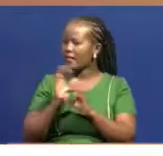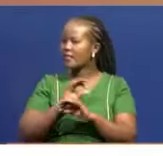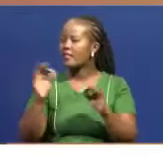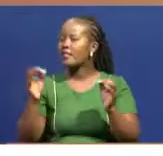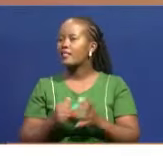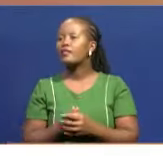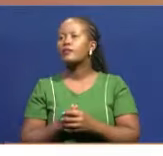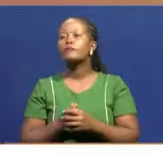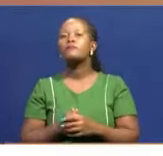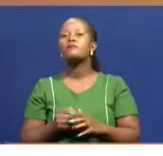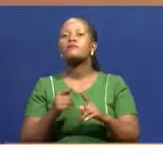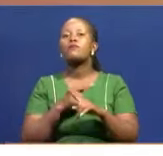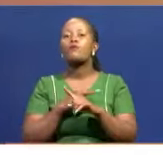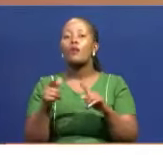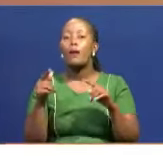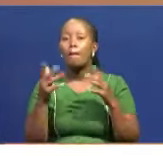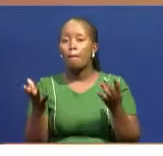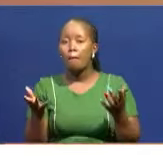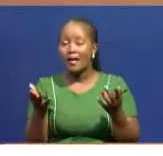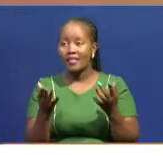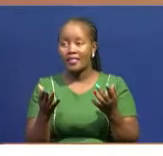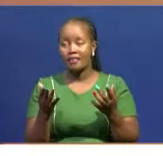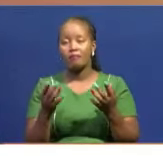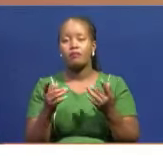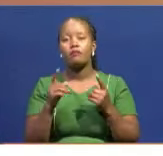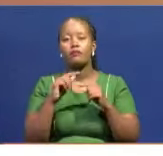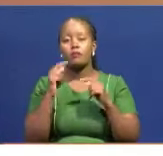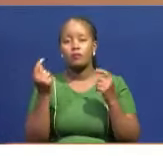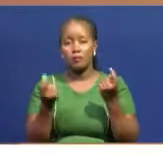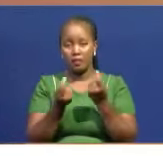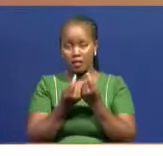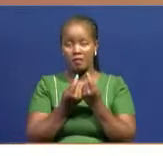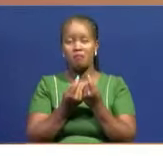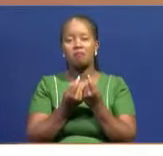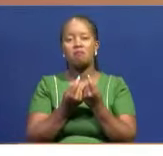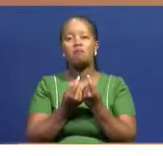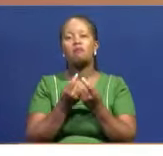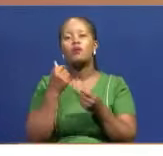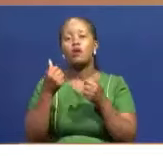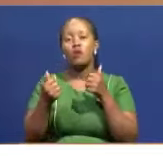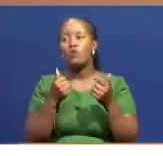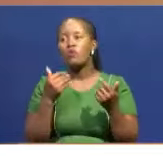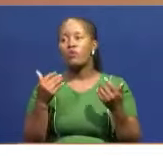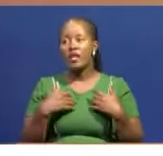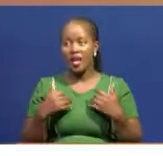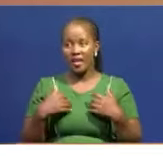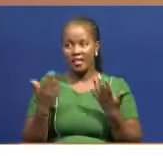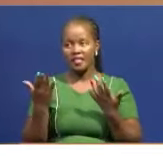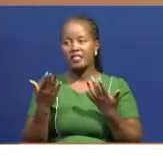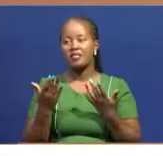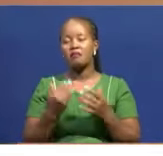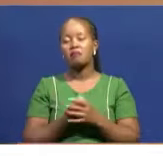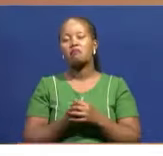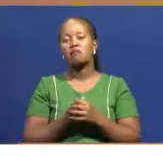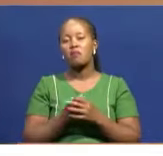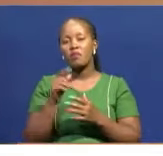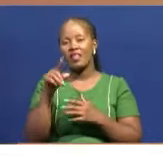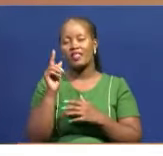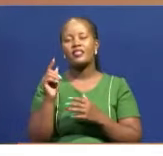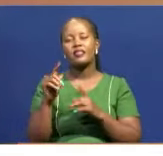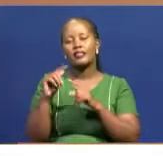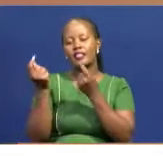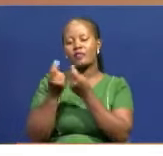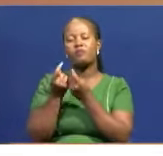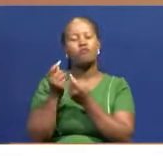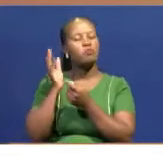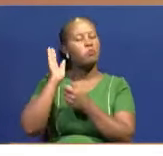if you're looking at the team on paper, the Cheetahs were favorites to win based on the selection of the players that